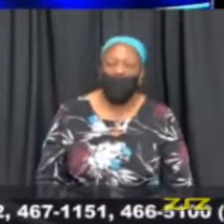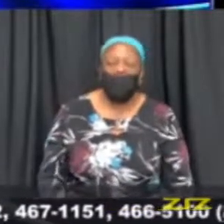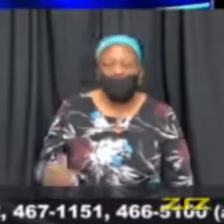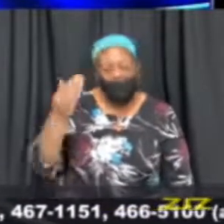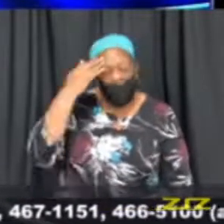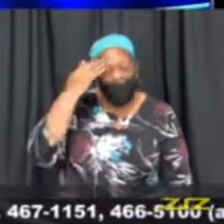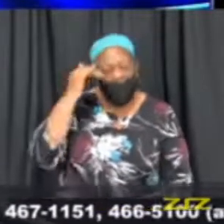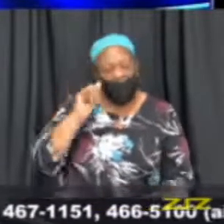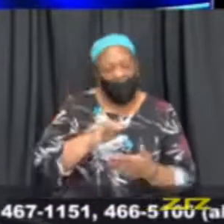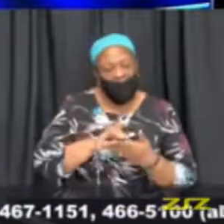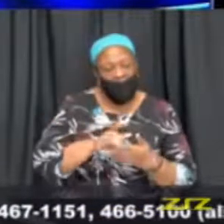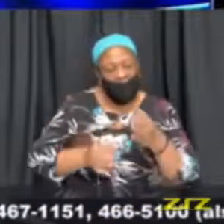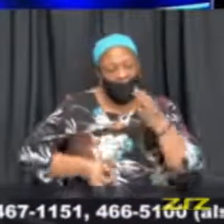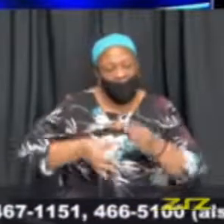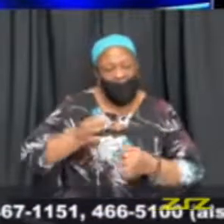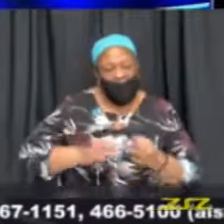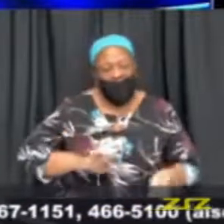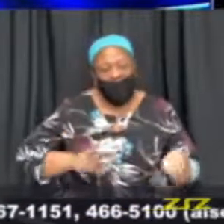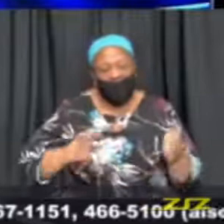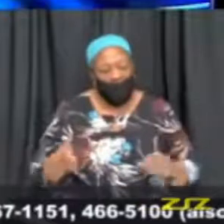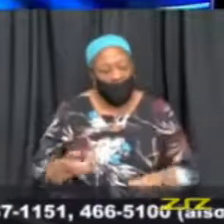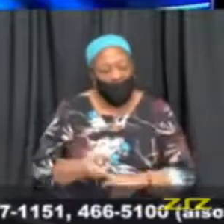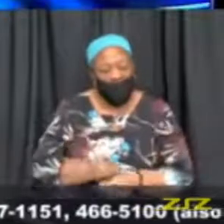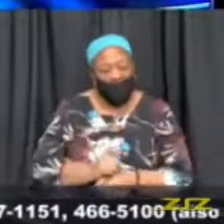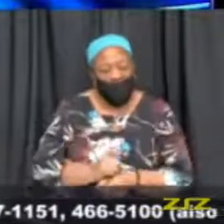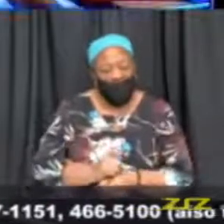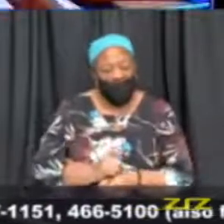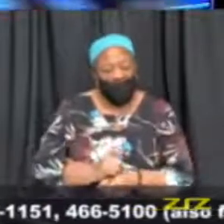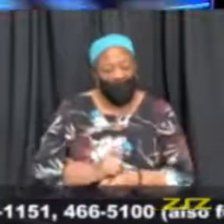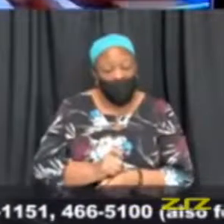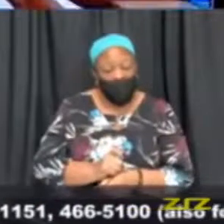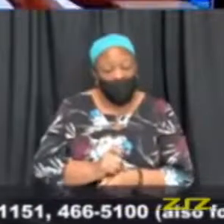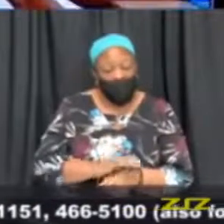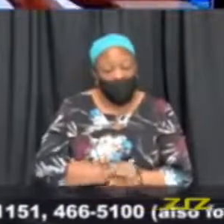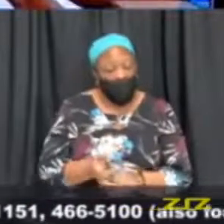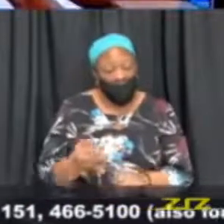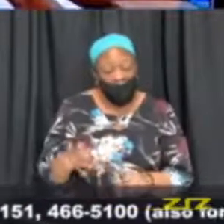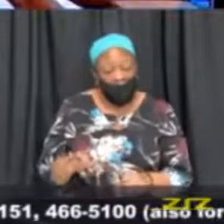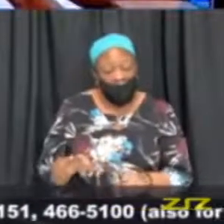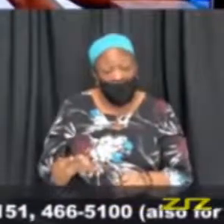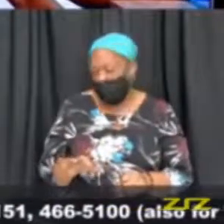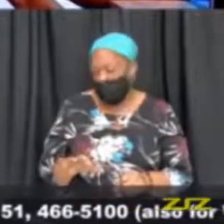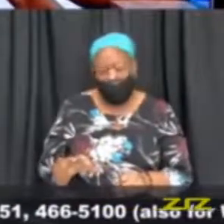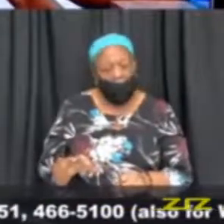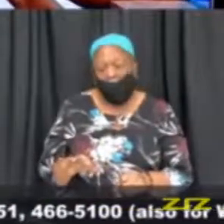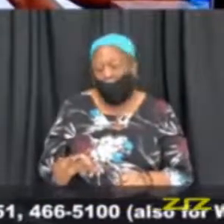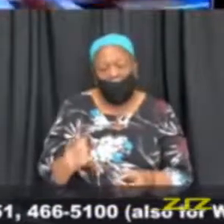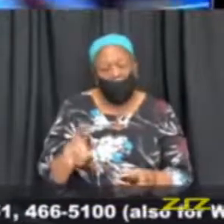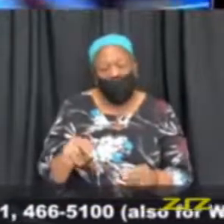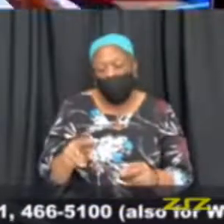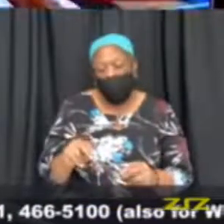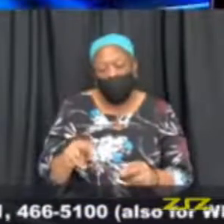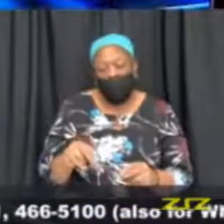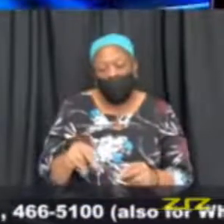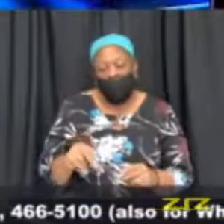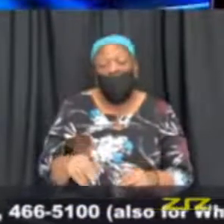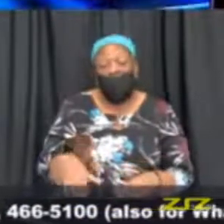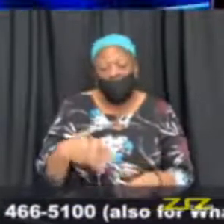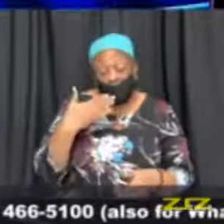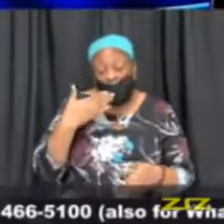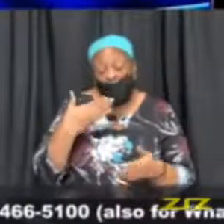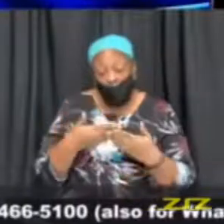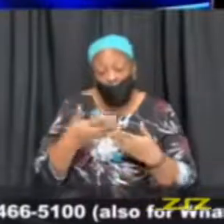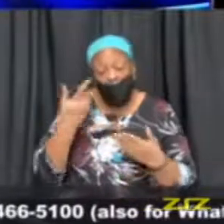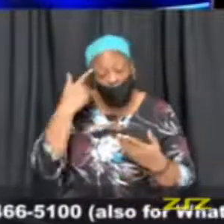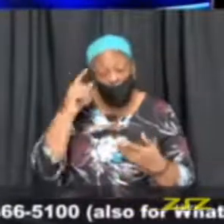from COVID-19 is almost negligible. And so there are benefits to the individual and to the community